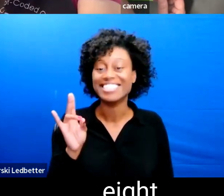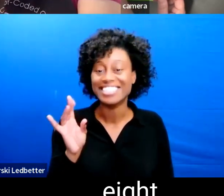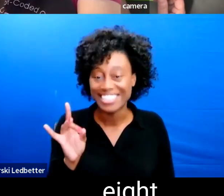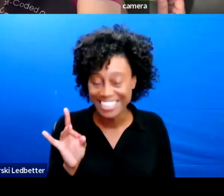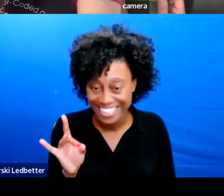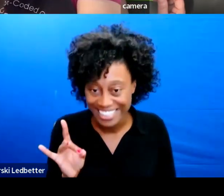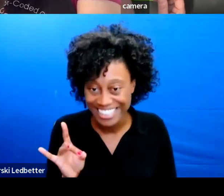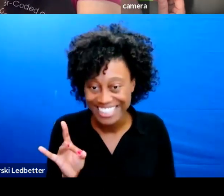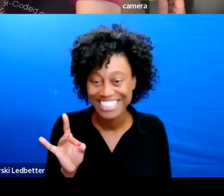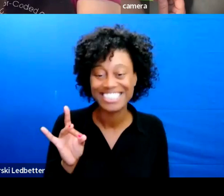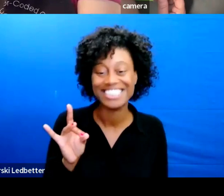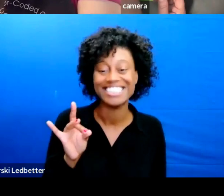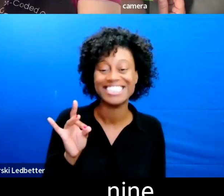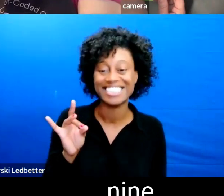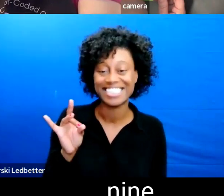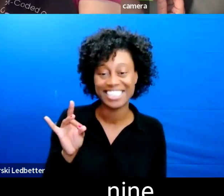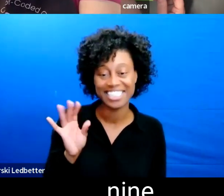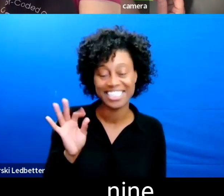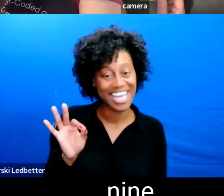8,